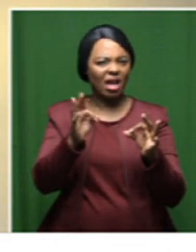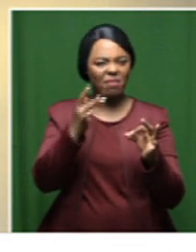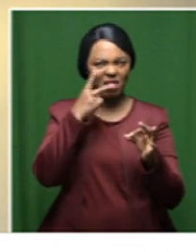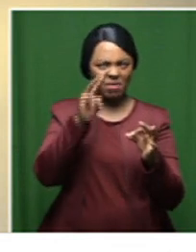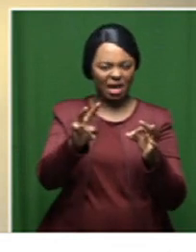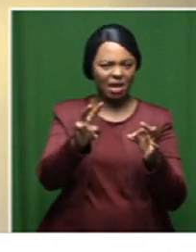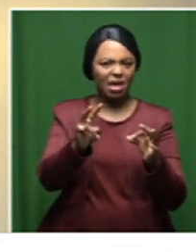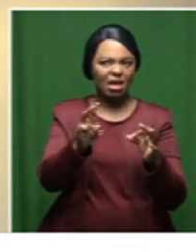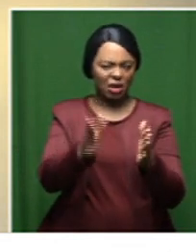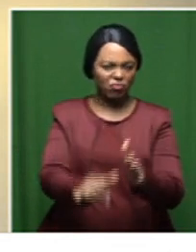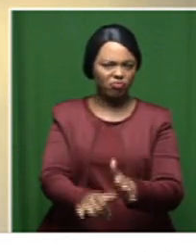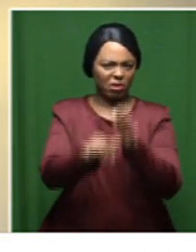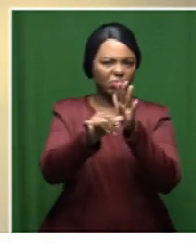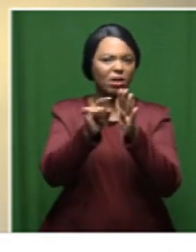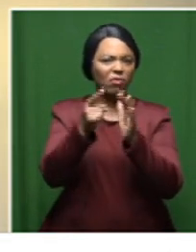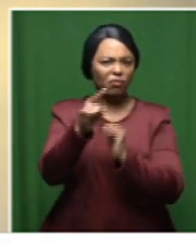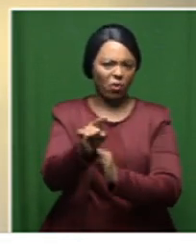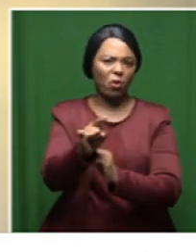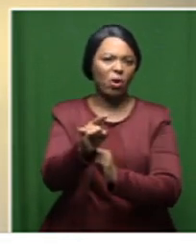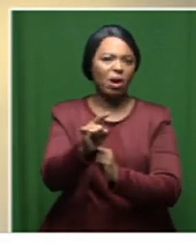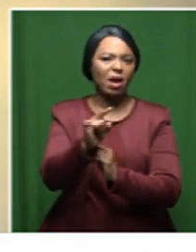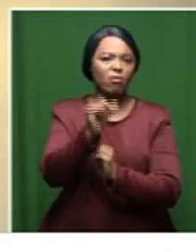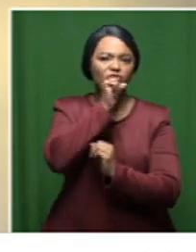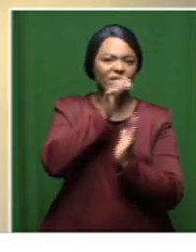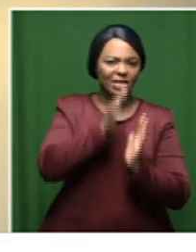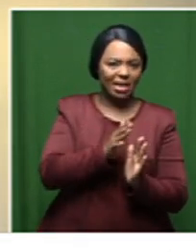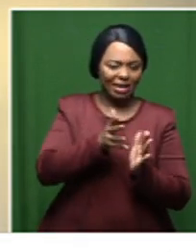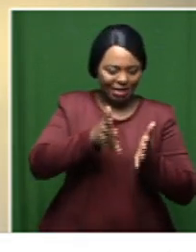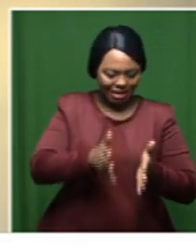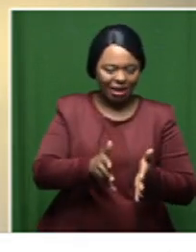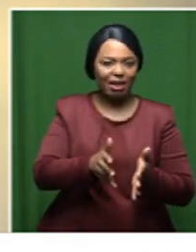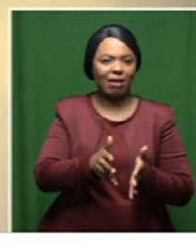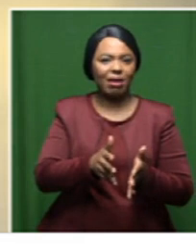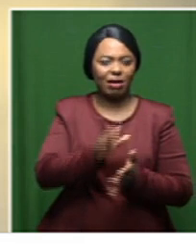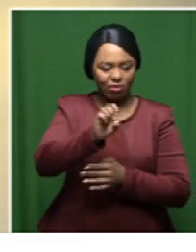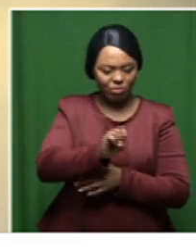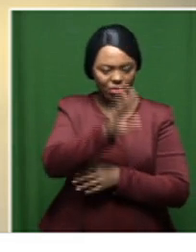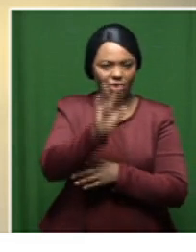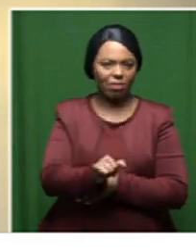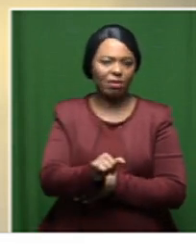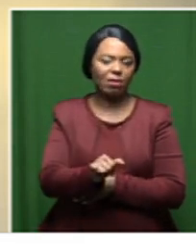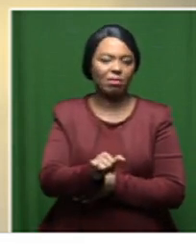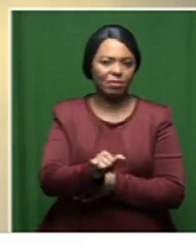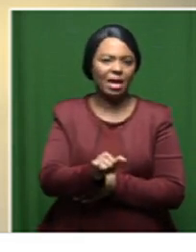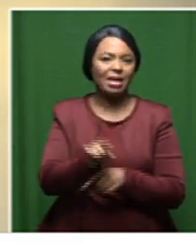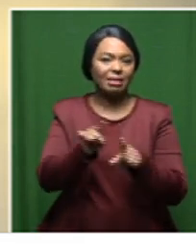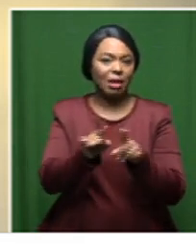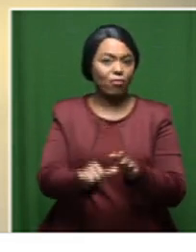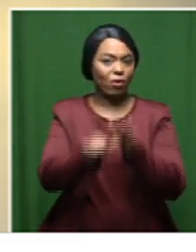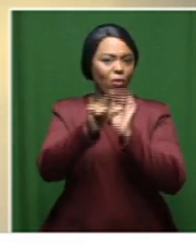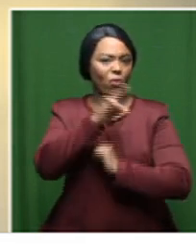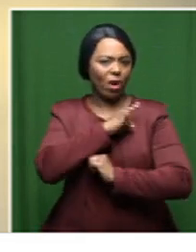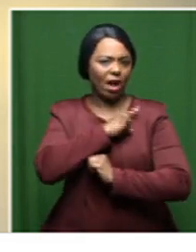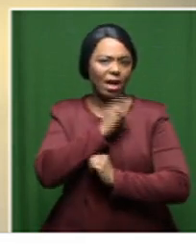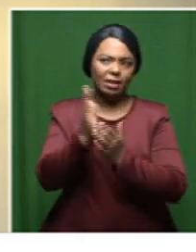for music creators in this country. And why that is important is that it gives those who